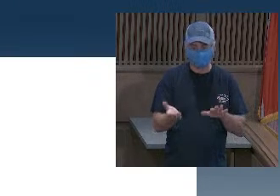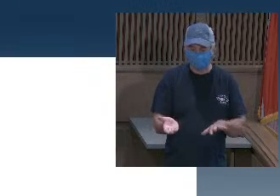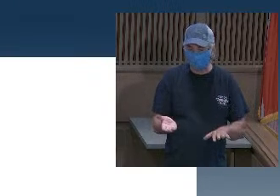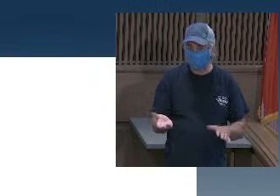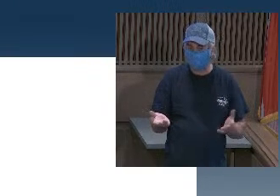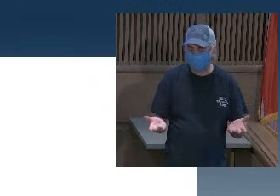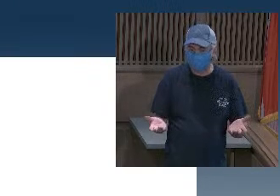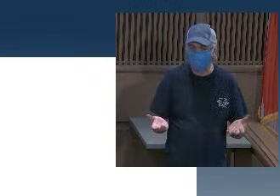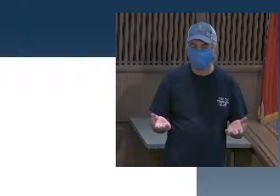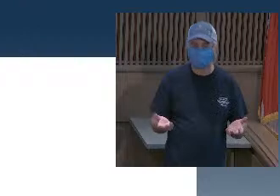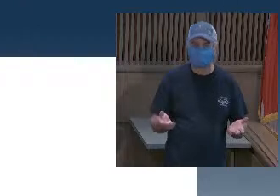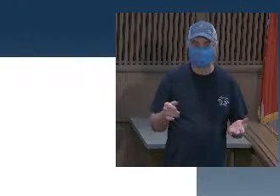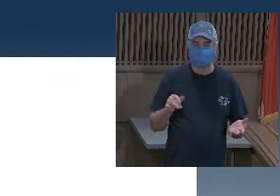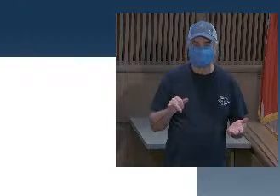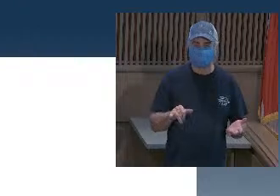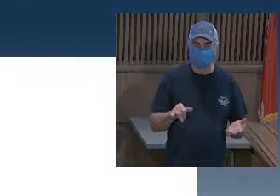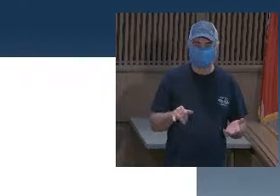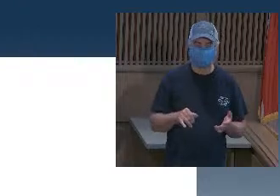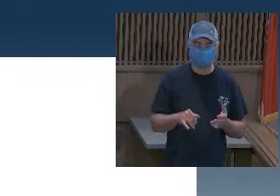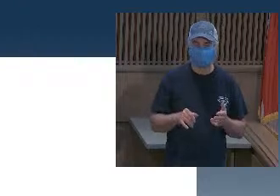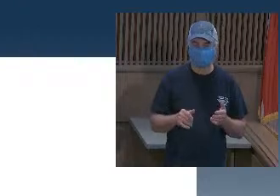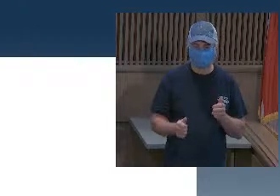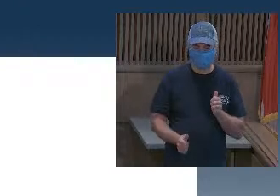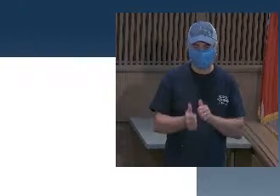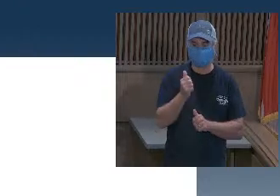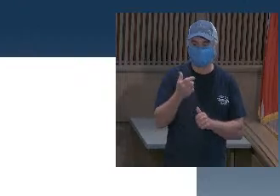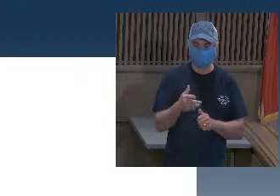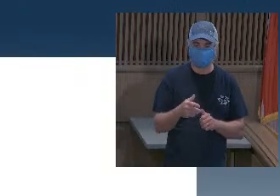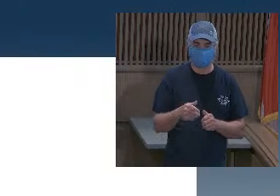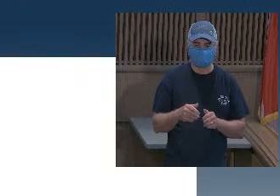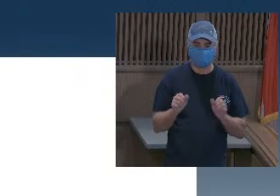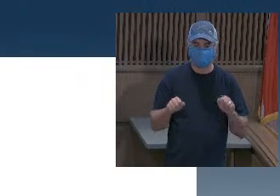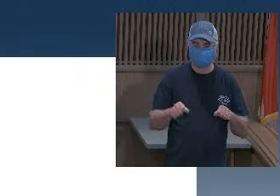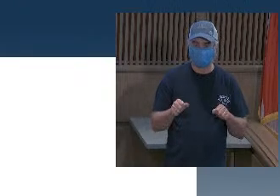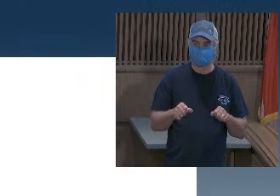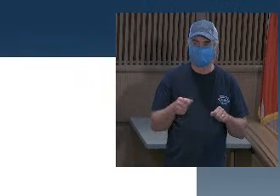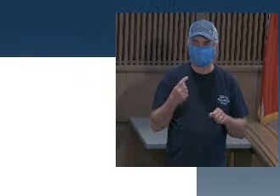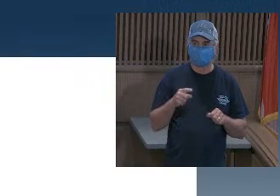in comparison to your chance of dying without the vaccine.